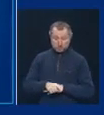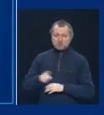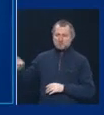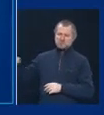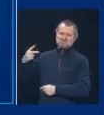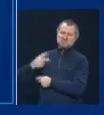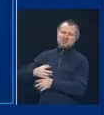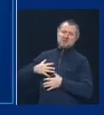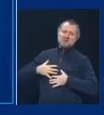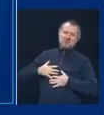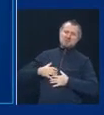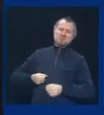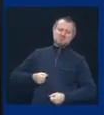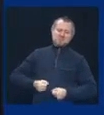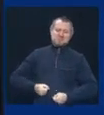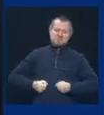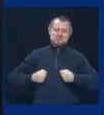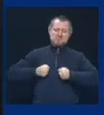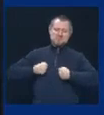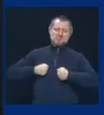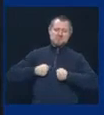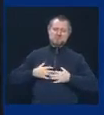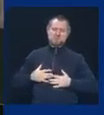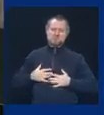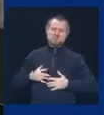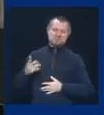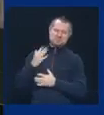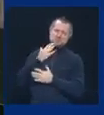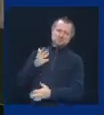appreciate. Questions?